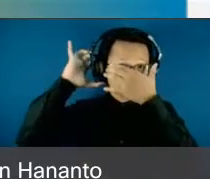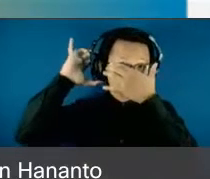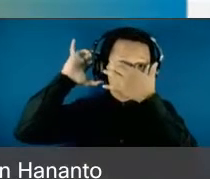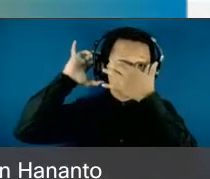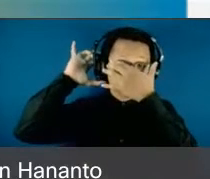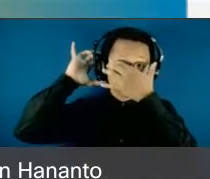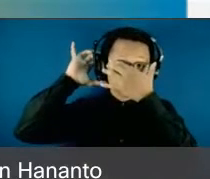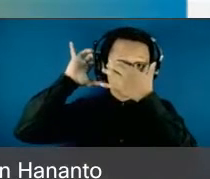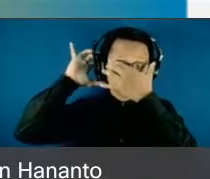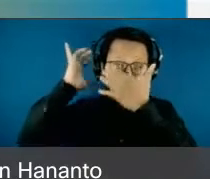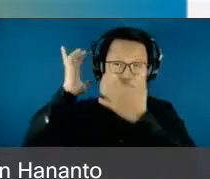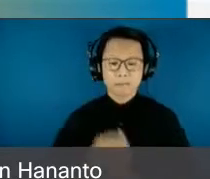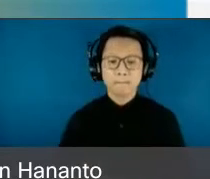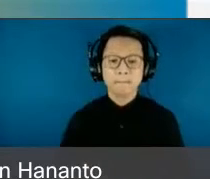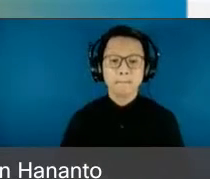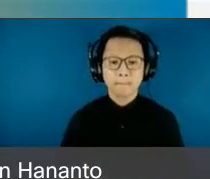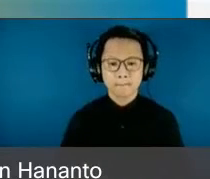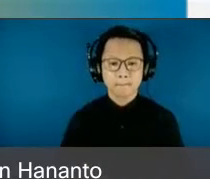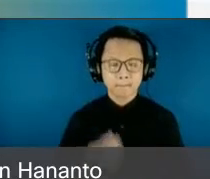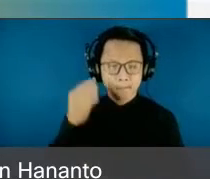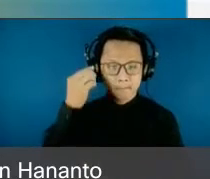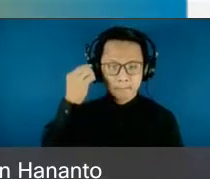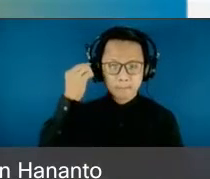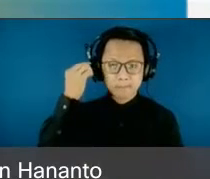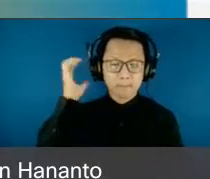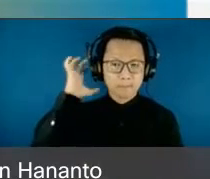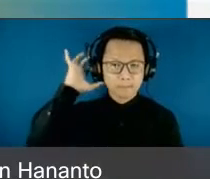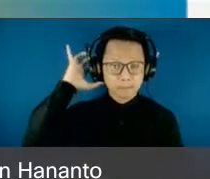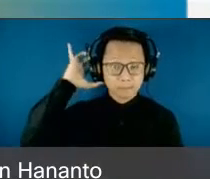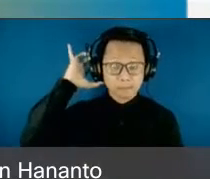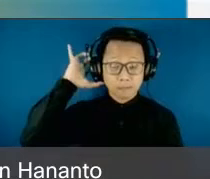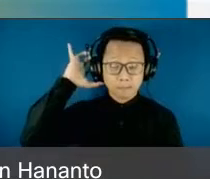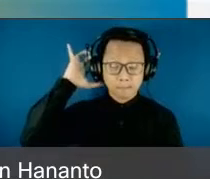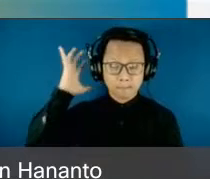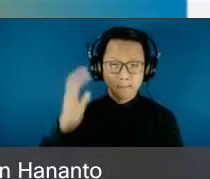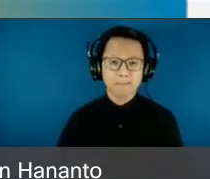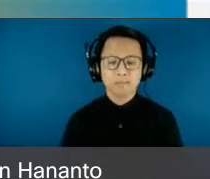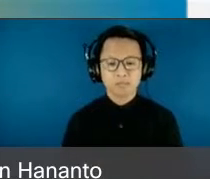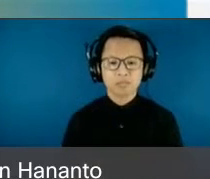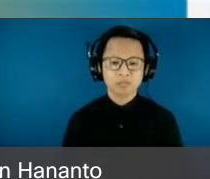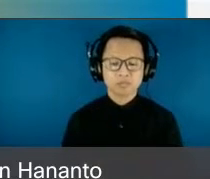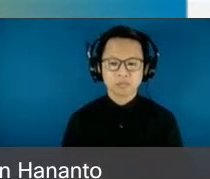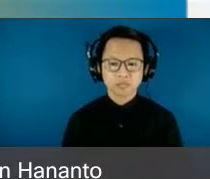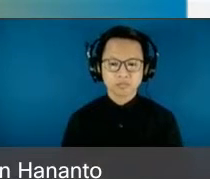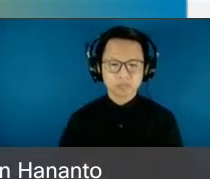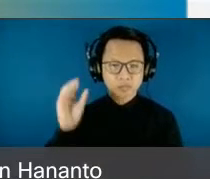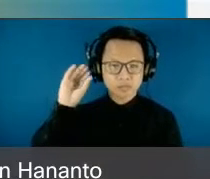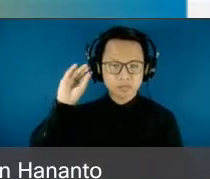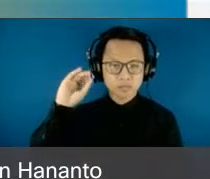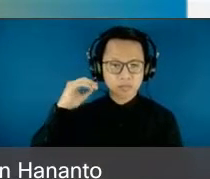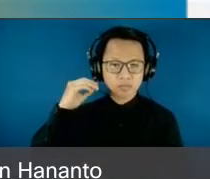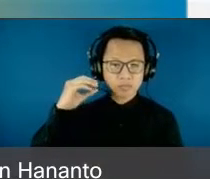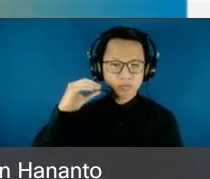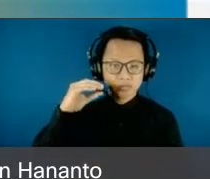that area. If the service for the people with disability is good, meaning that the development of that area is good. And Bapak has wrote